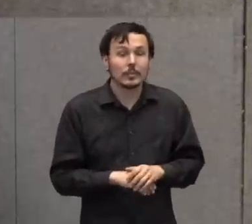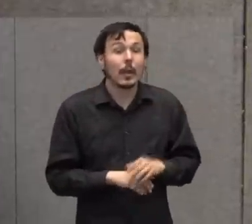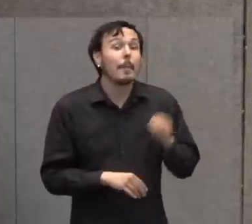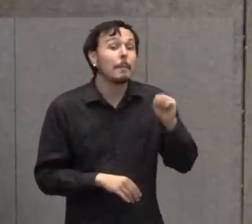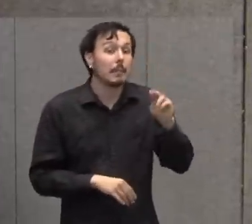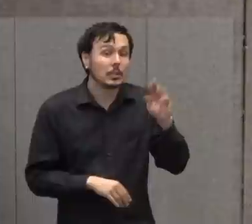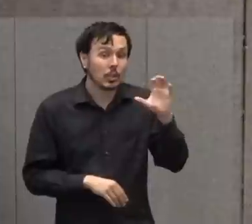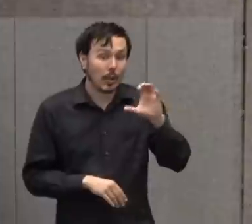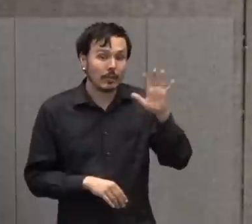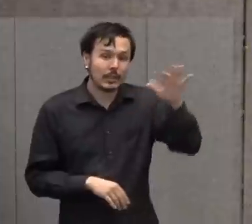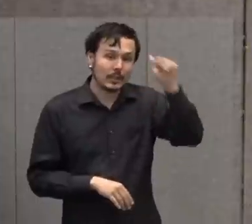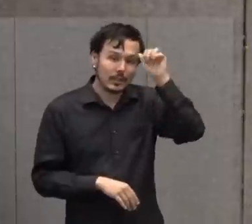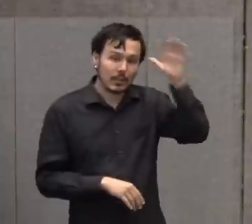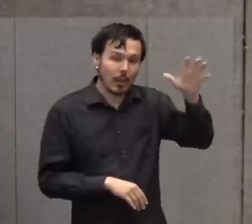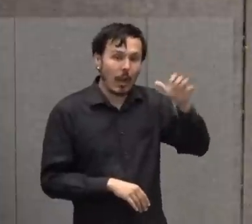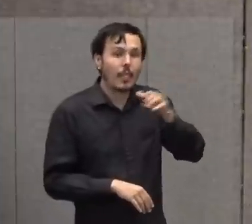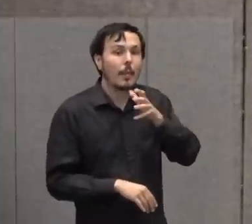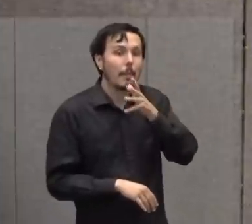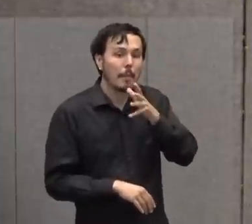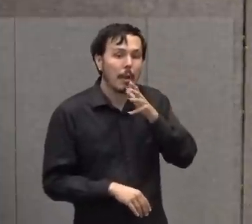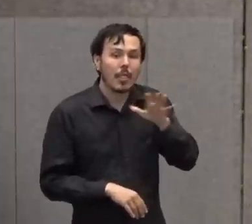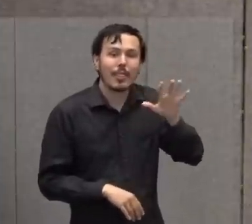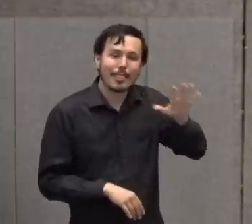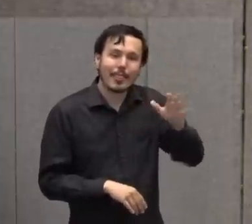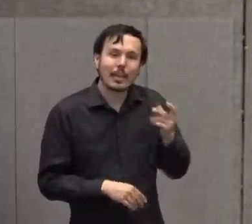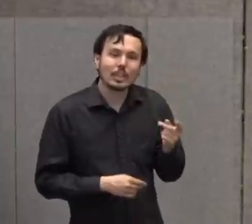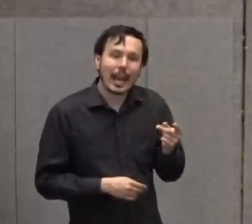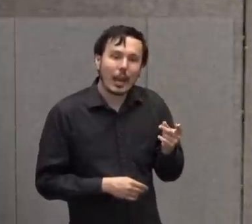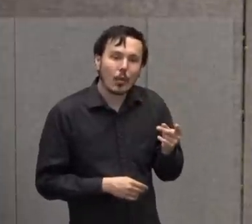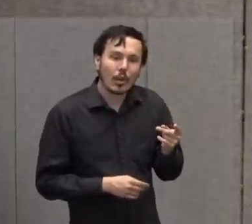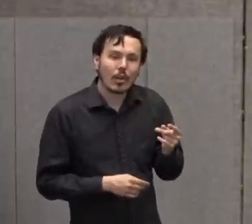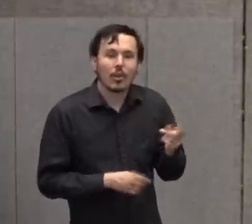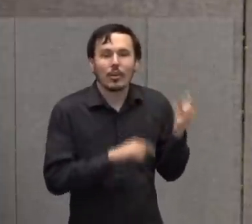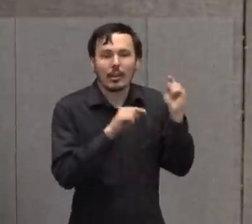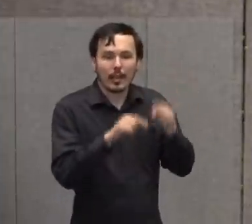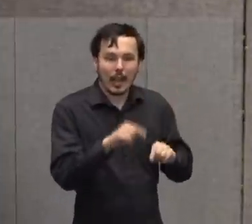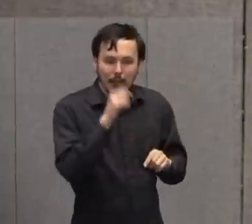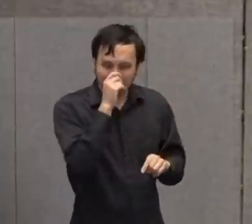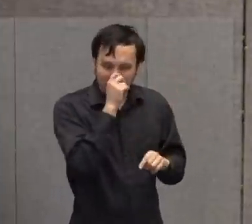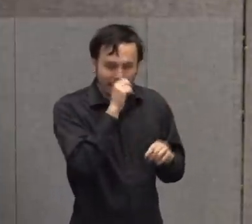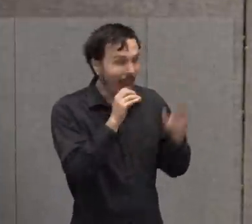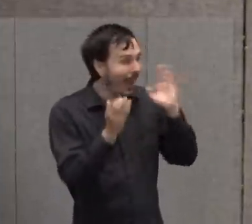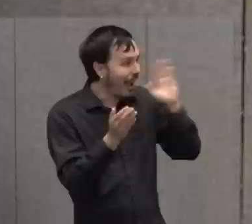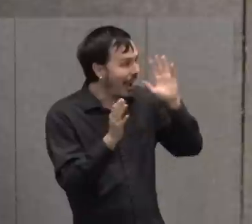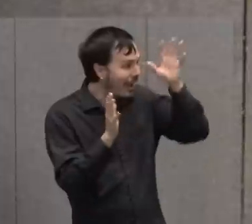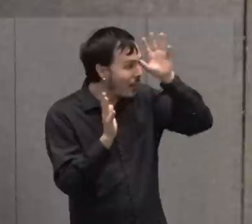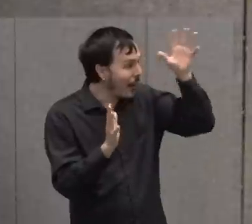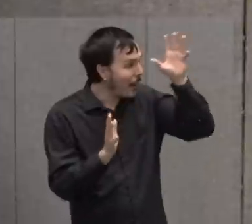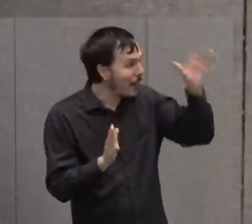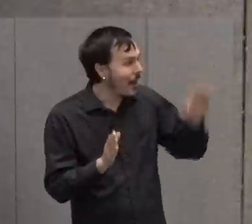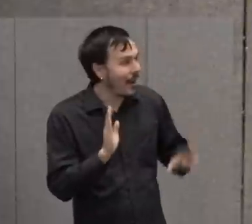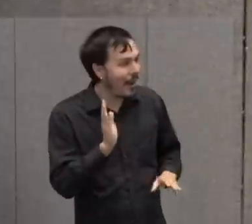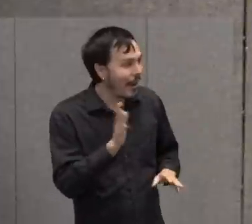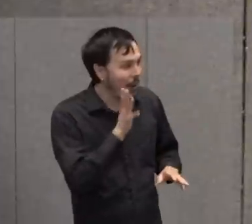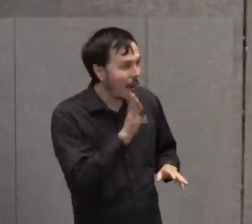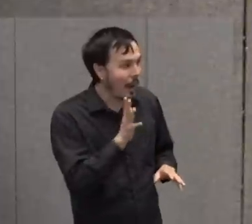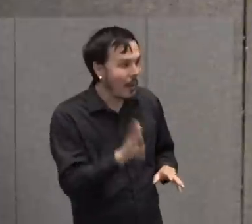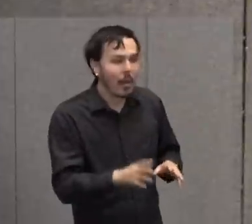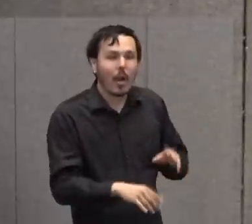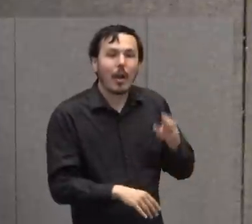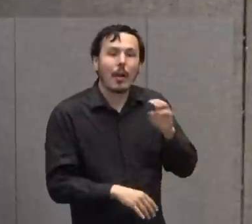Mr. Comfort's father, mother, and their little terrier strolled in. "Hello, Grandpa. Hello, Grandma," the Comfort's daughter